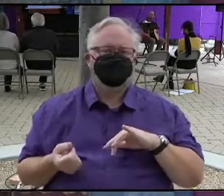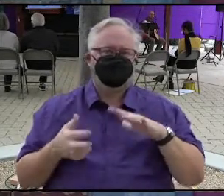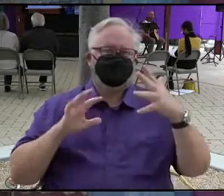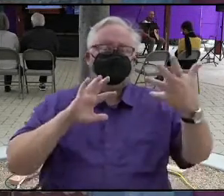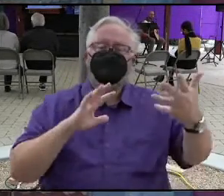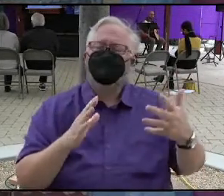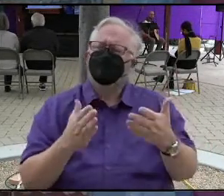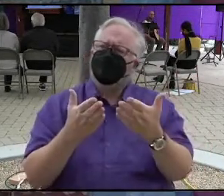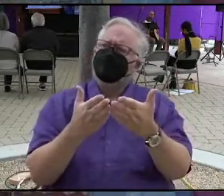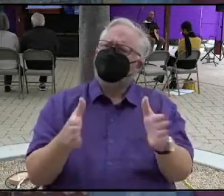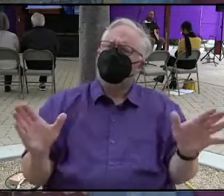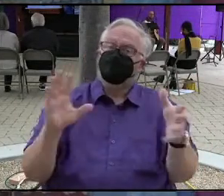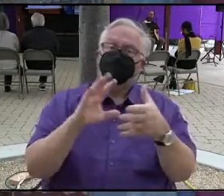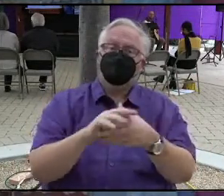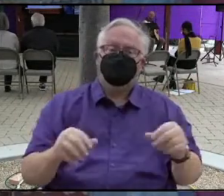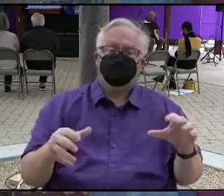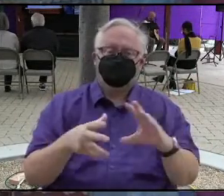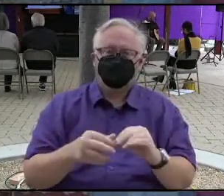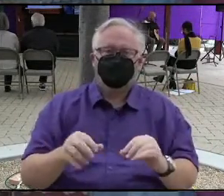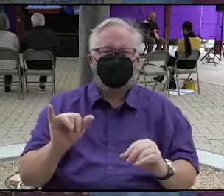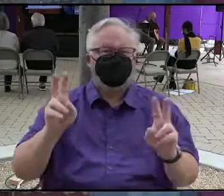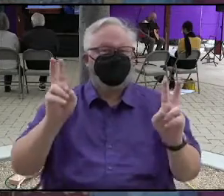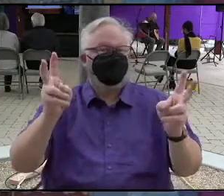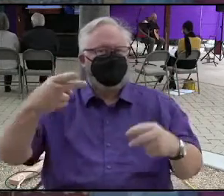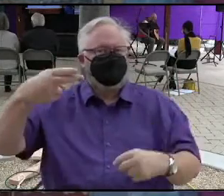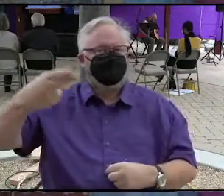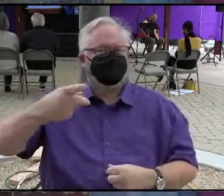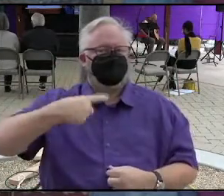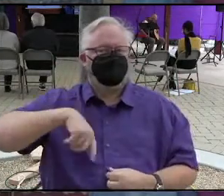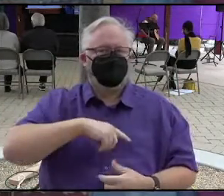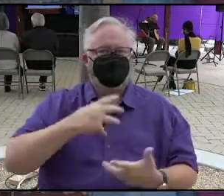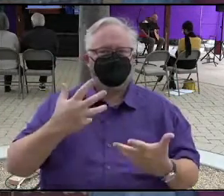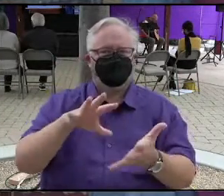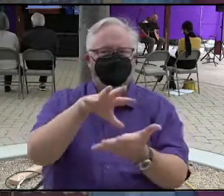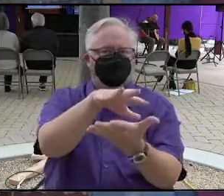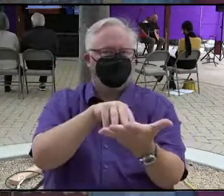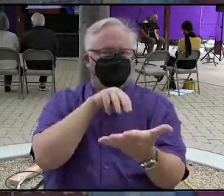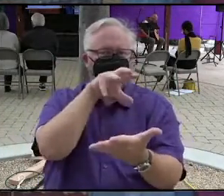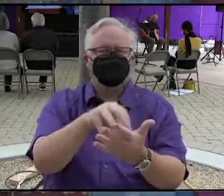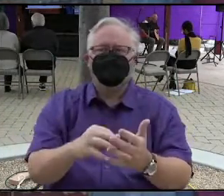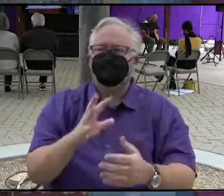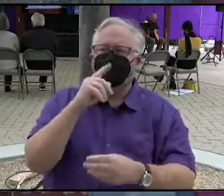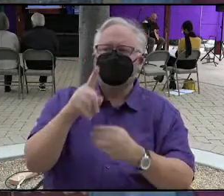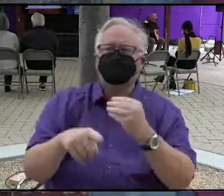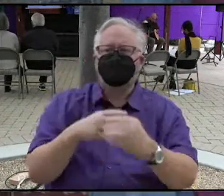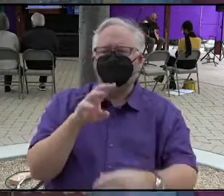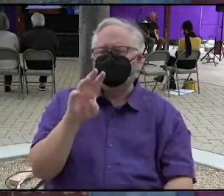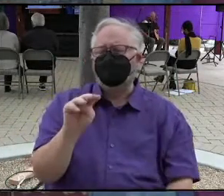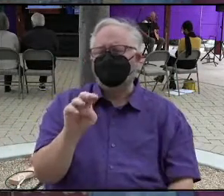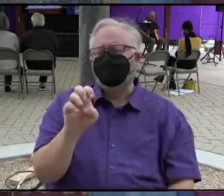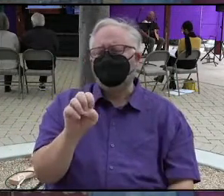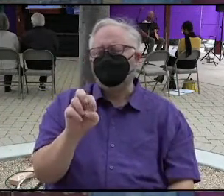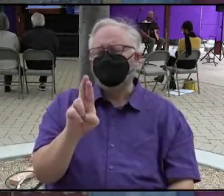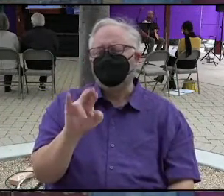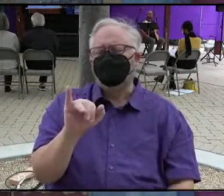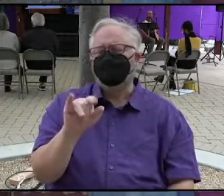For the most part, this version of the story, this history we all learn, tells the story of meritocracy in